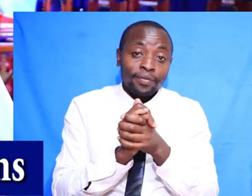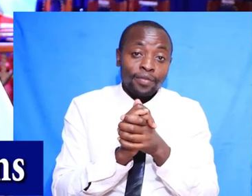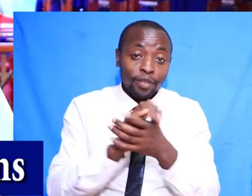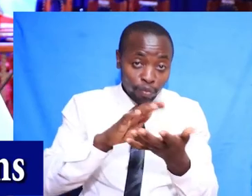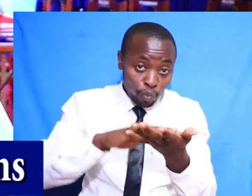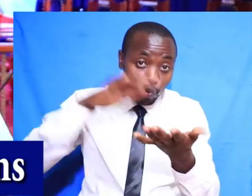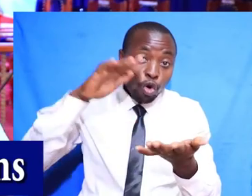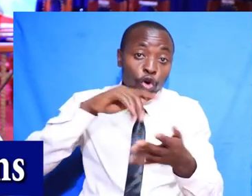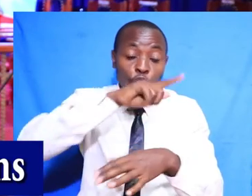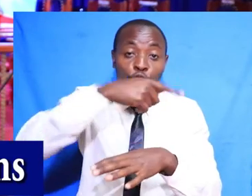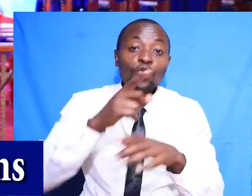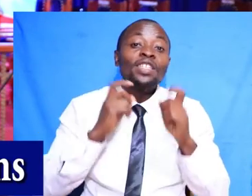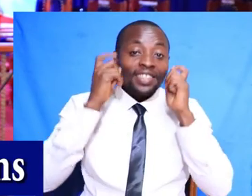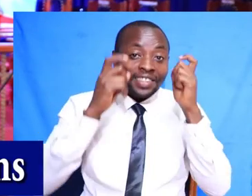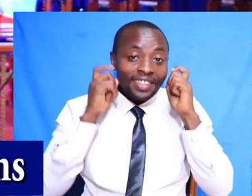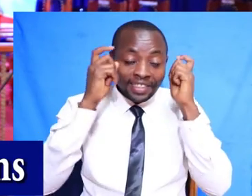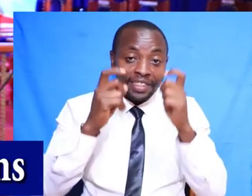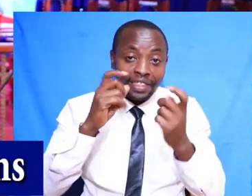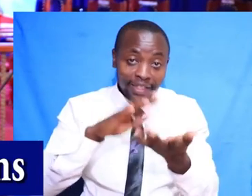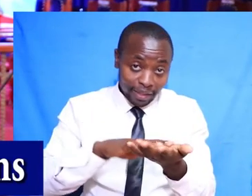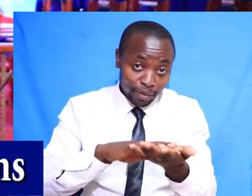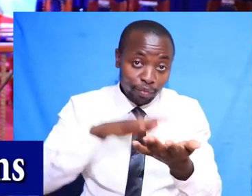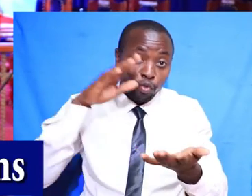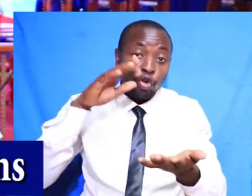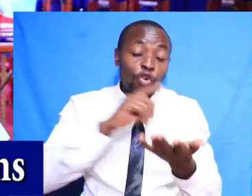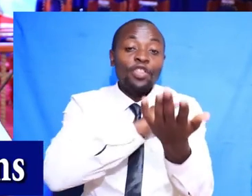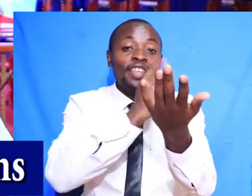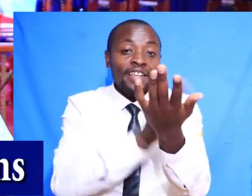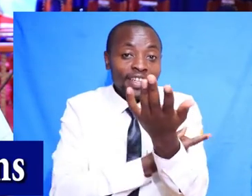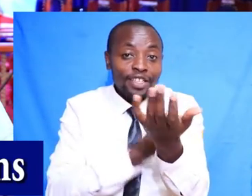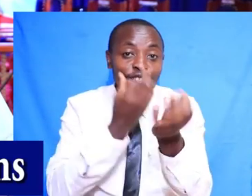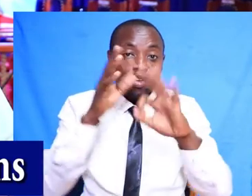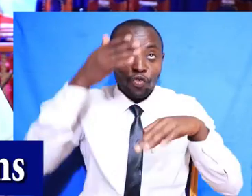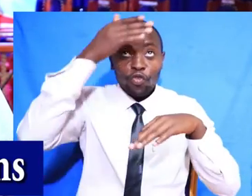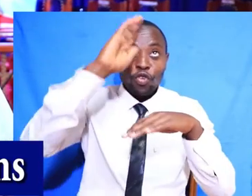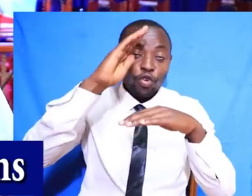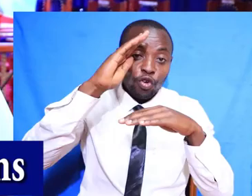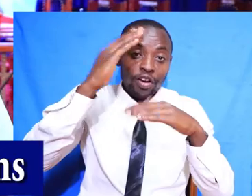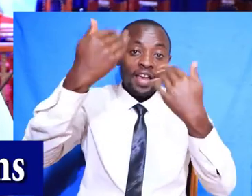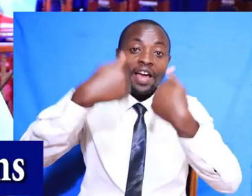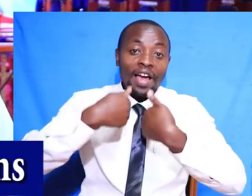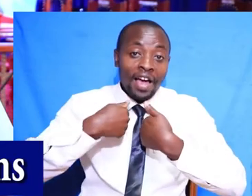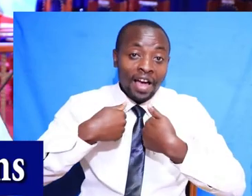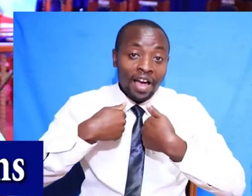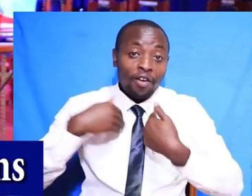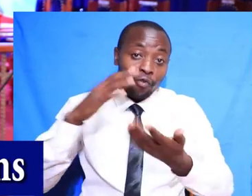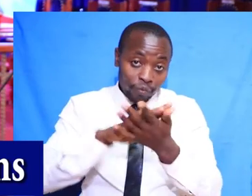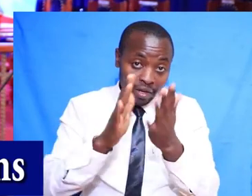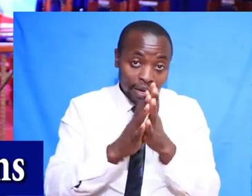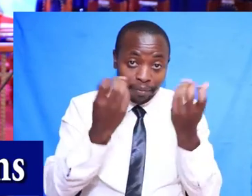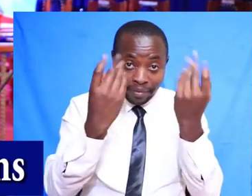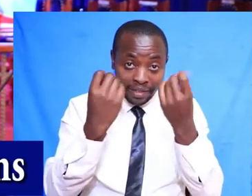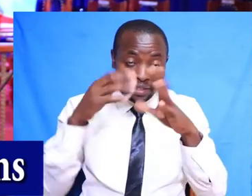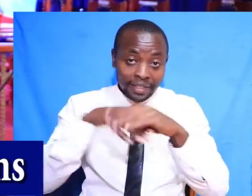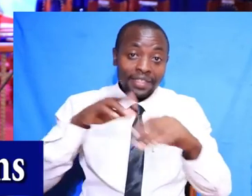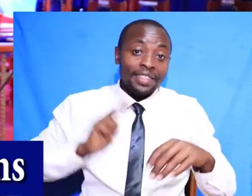The more we sin, the more the grace of God abounds in us.